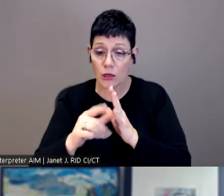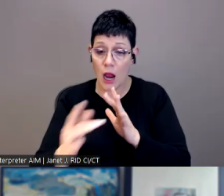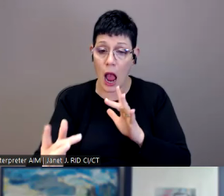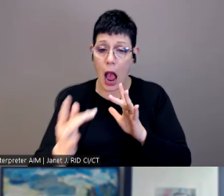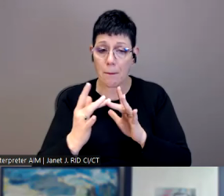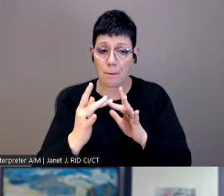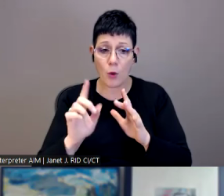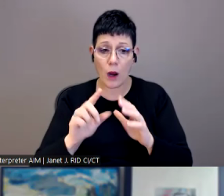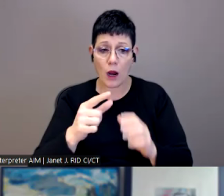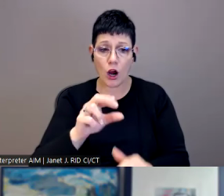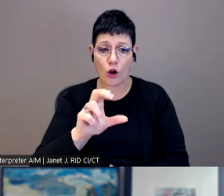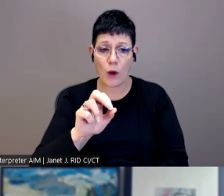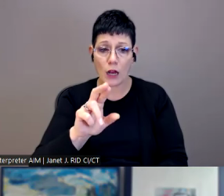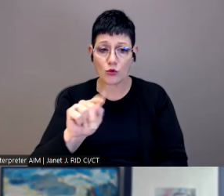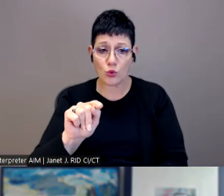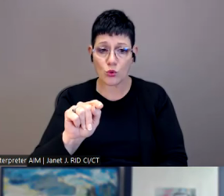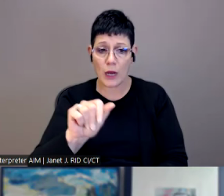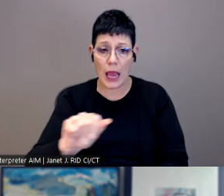at